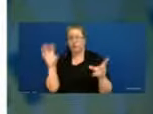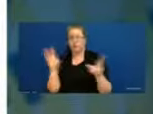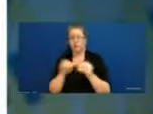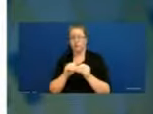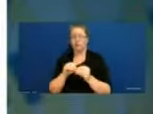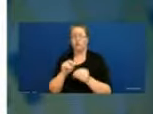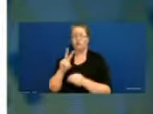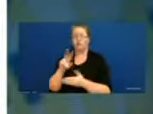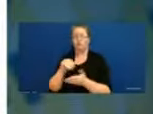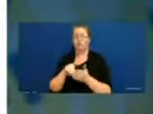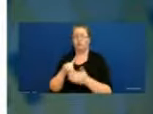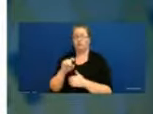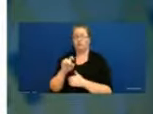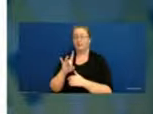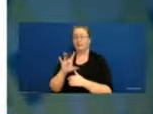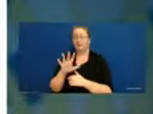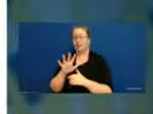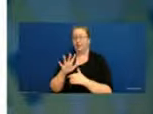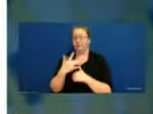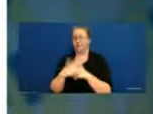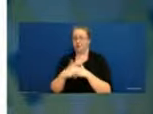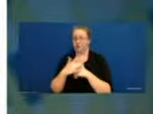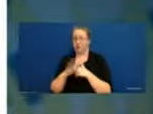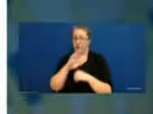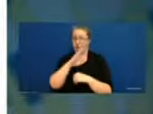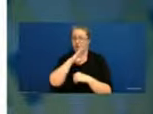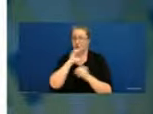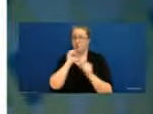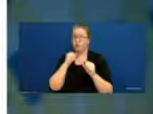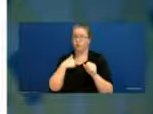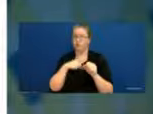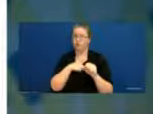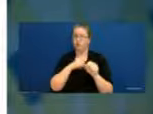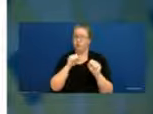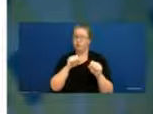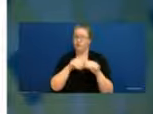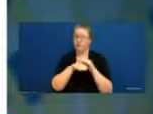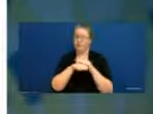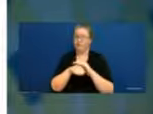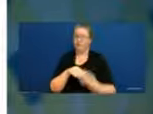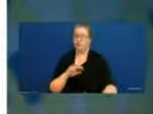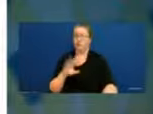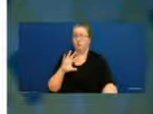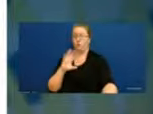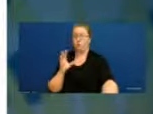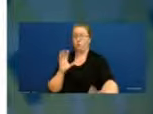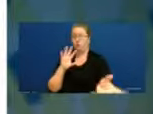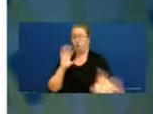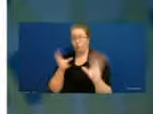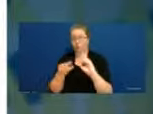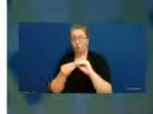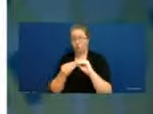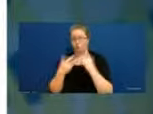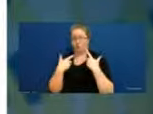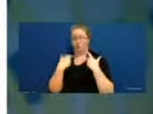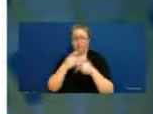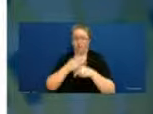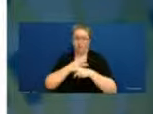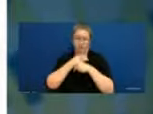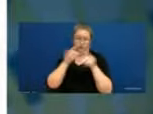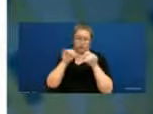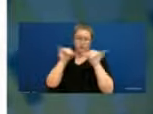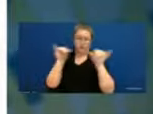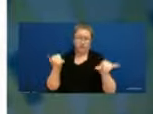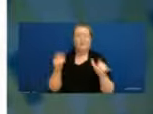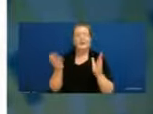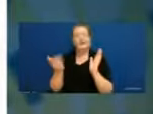there are 2,185 vacant beds that we are able to access overall in the healthcare system, and you can see it